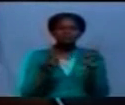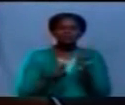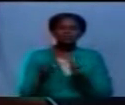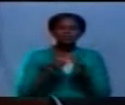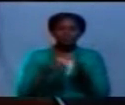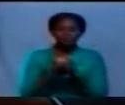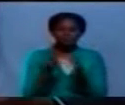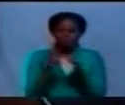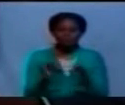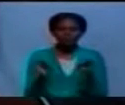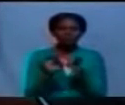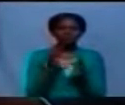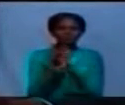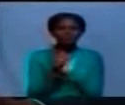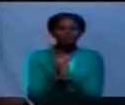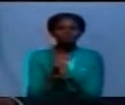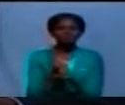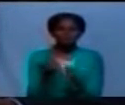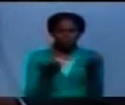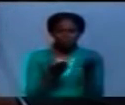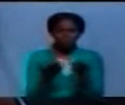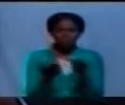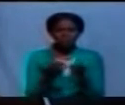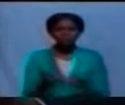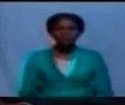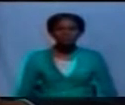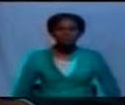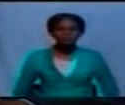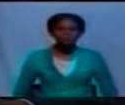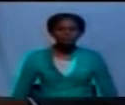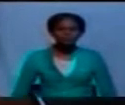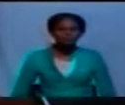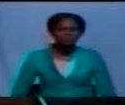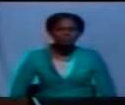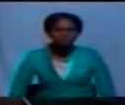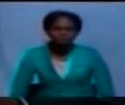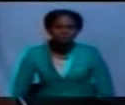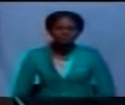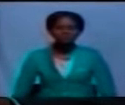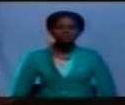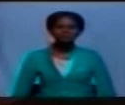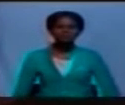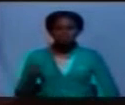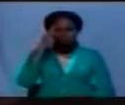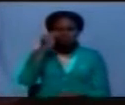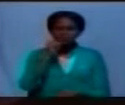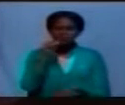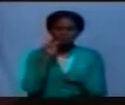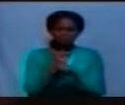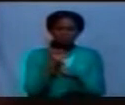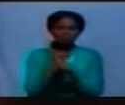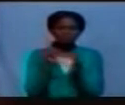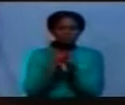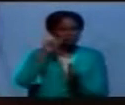on the importance of usage of banking services, particularly the importance of savings. Why don't you partner, for instance, with the Ministry of